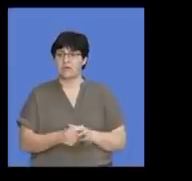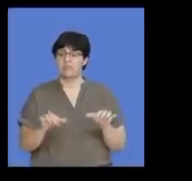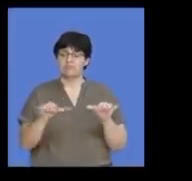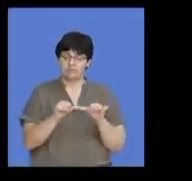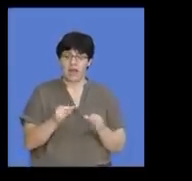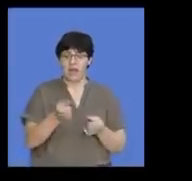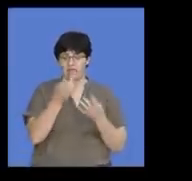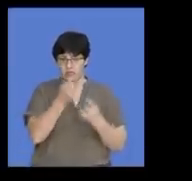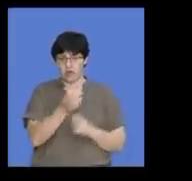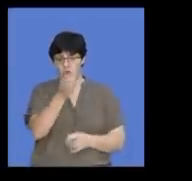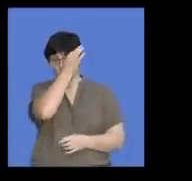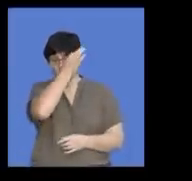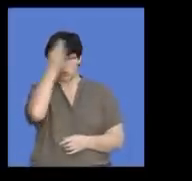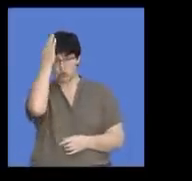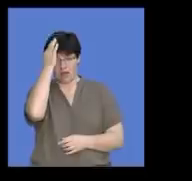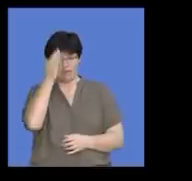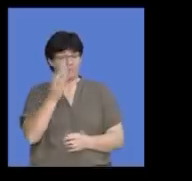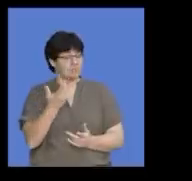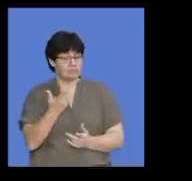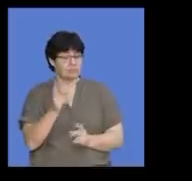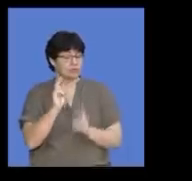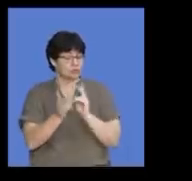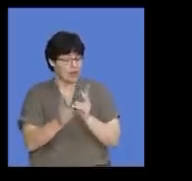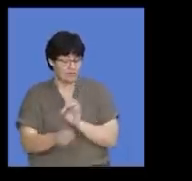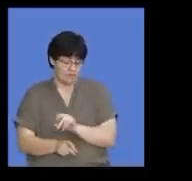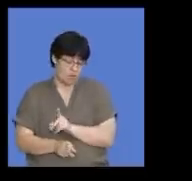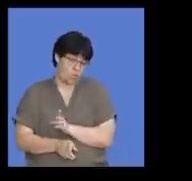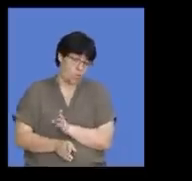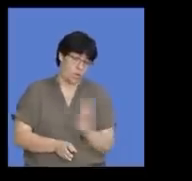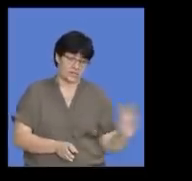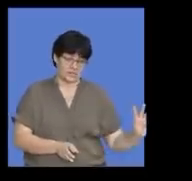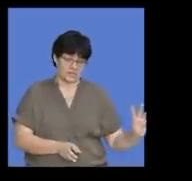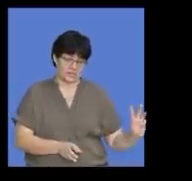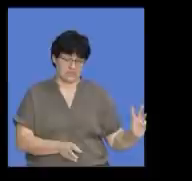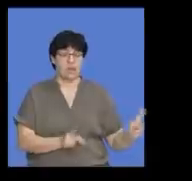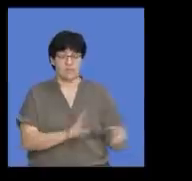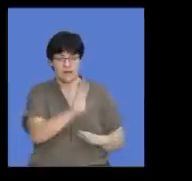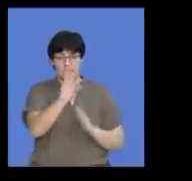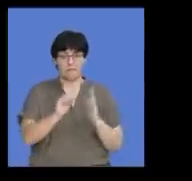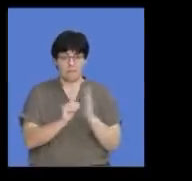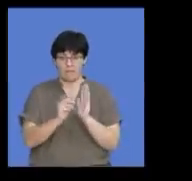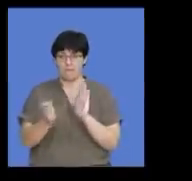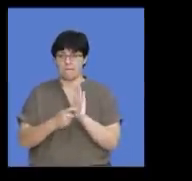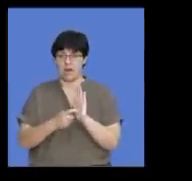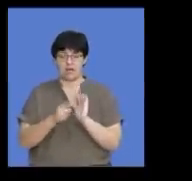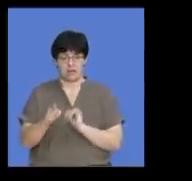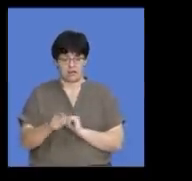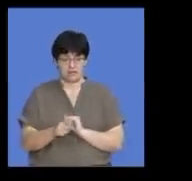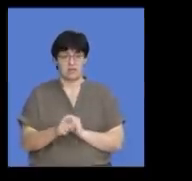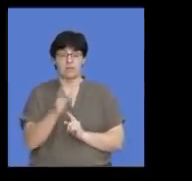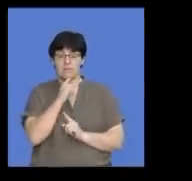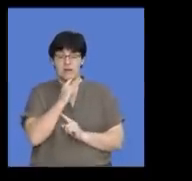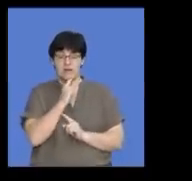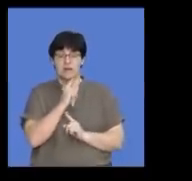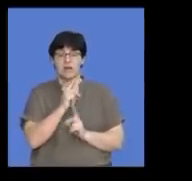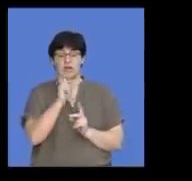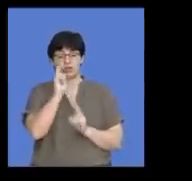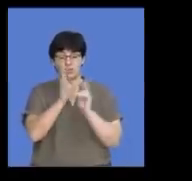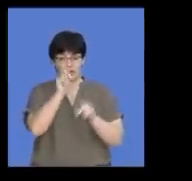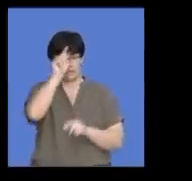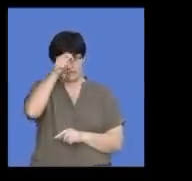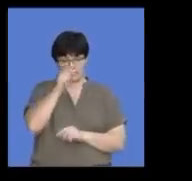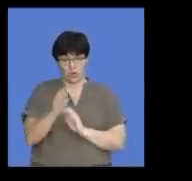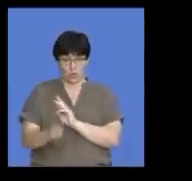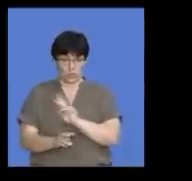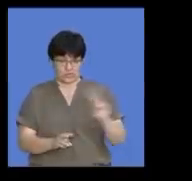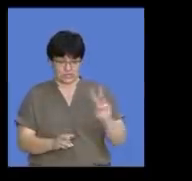information, 12 minutes westwards. And when we go there, we insert that for a mark. Note the units of measurement are included.